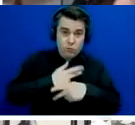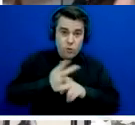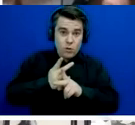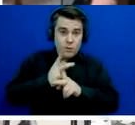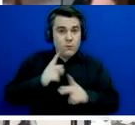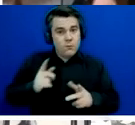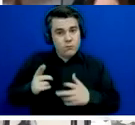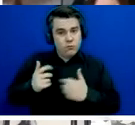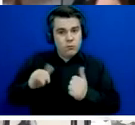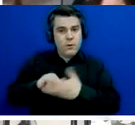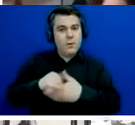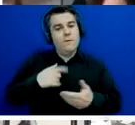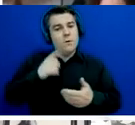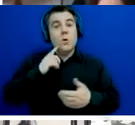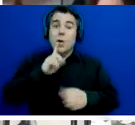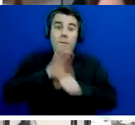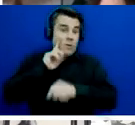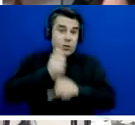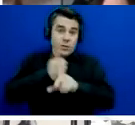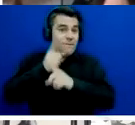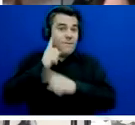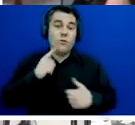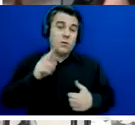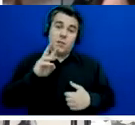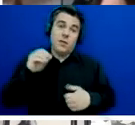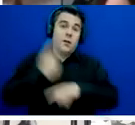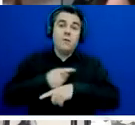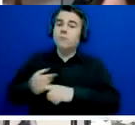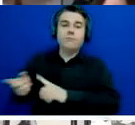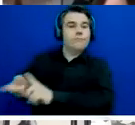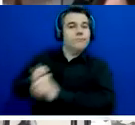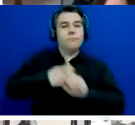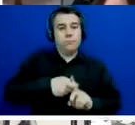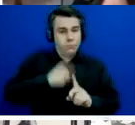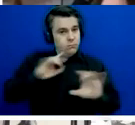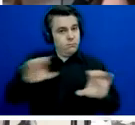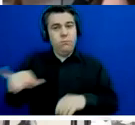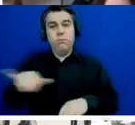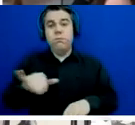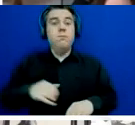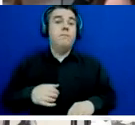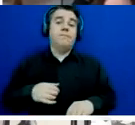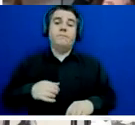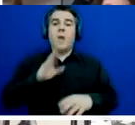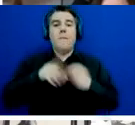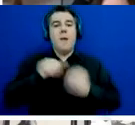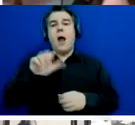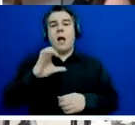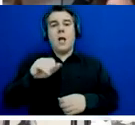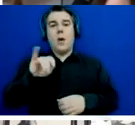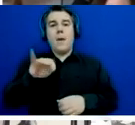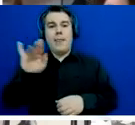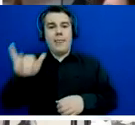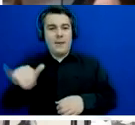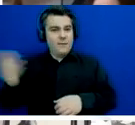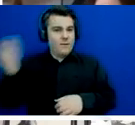again, commit to yourself for 60 days and grab your friends to do that with you. Like we talked about accountability earlier, when you have people doing things with you, it's